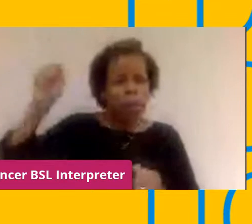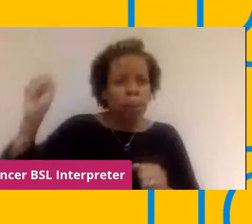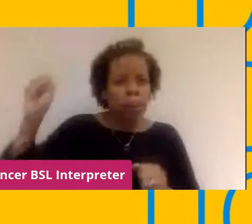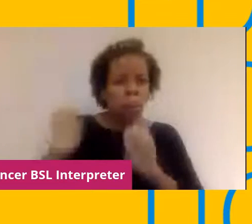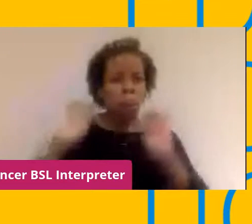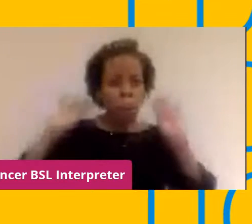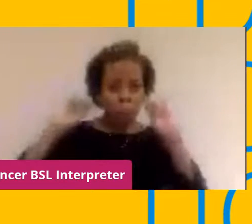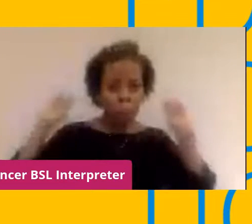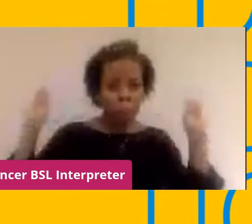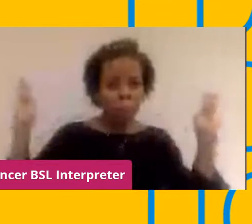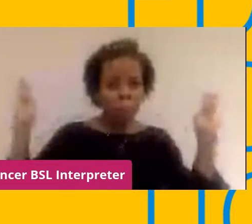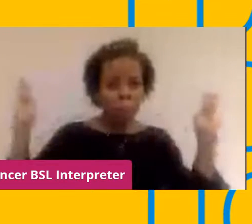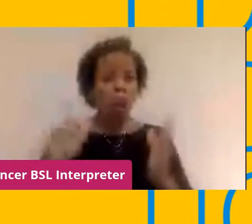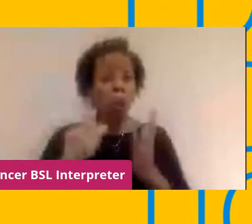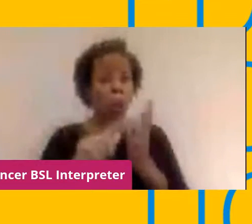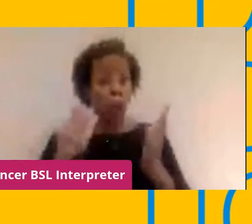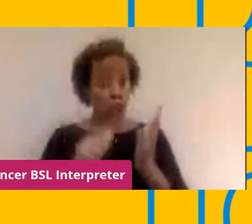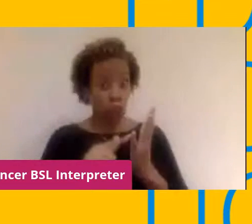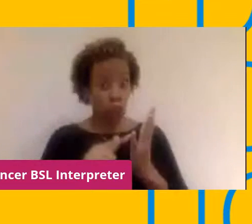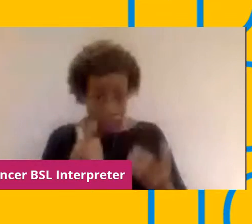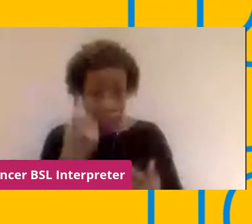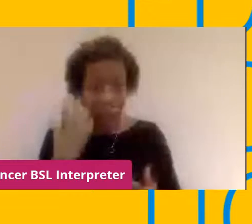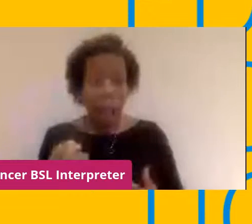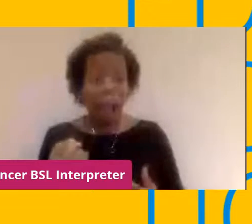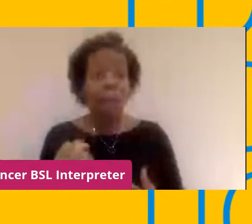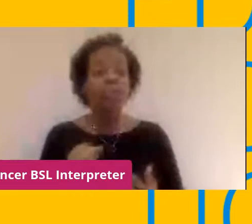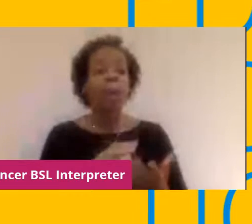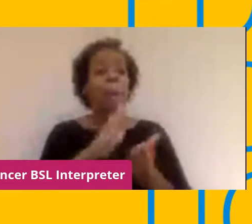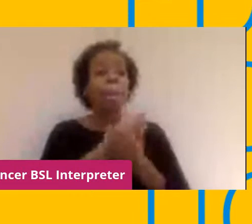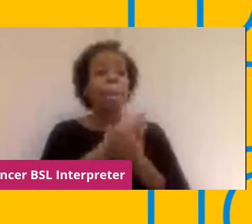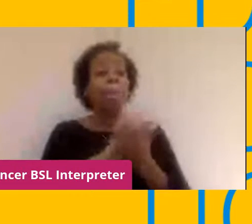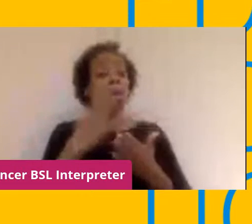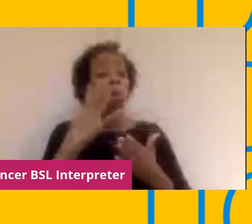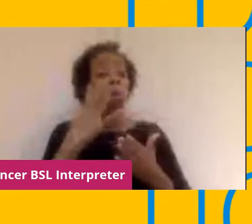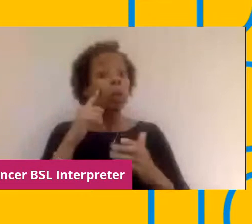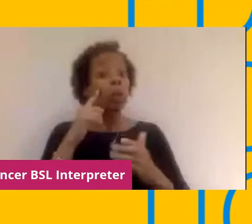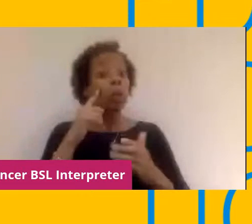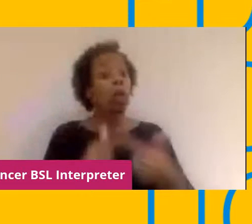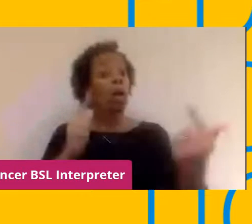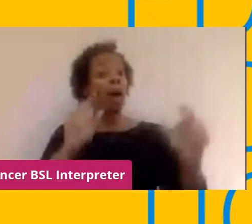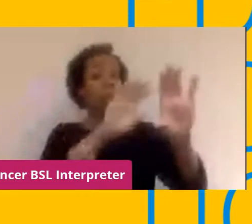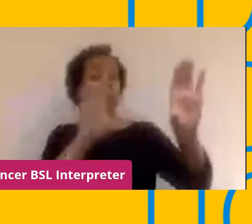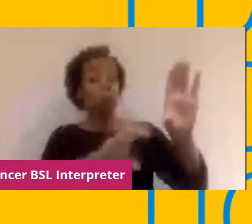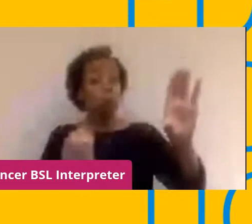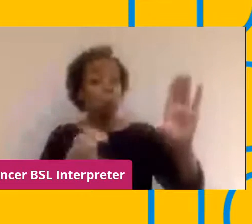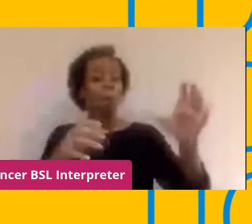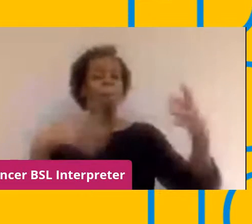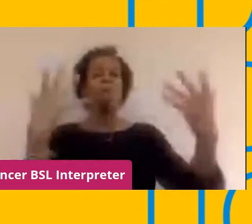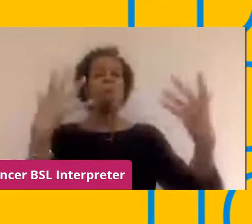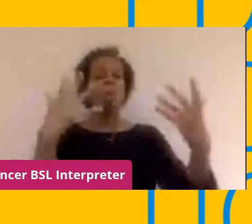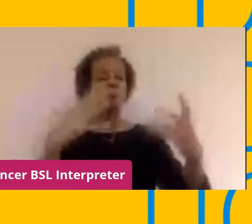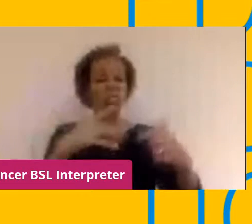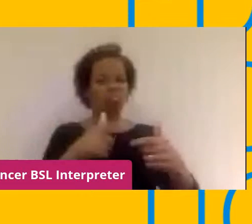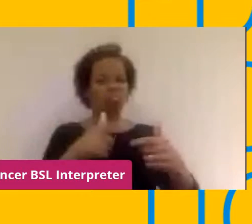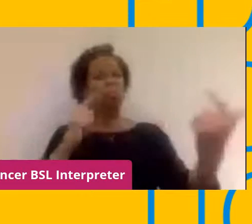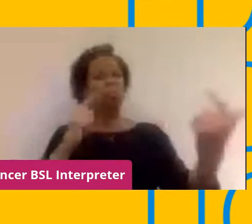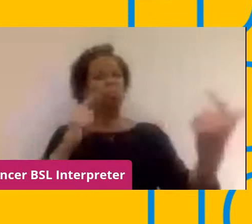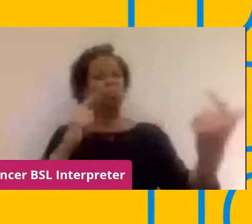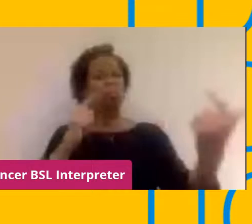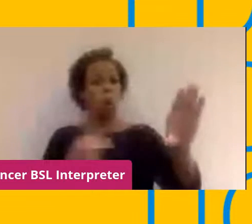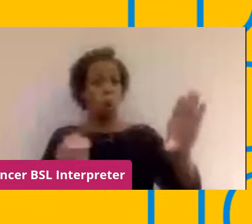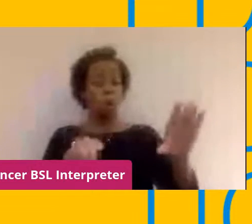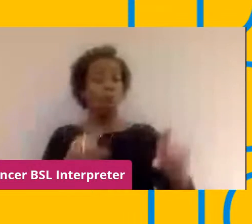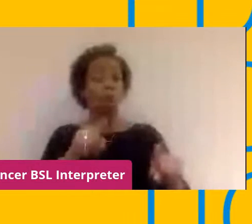Zoom calls or your Teams calls so that people know you're an active UCU member. And again, that UCU is there to help people and support people with the issues